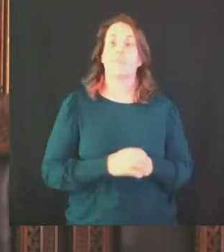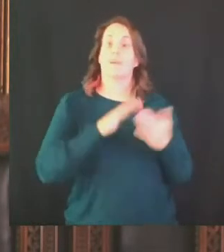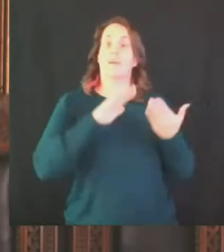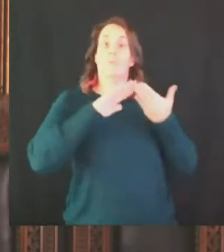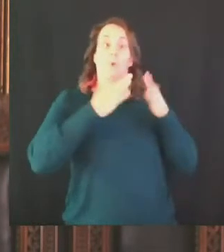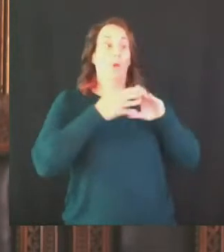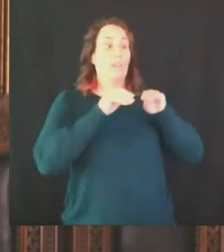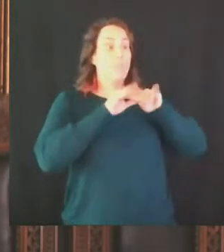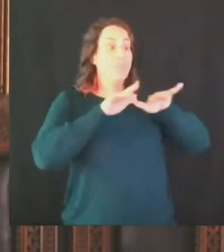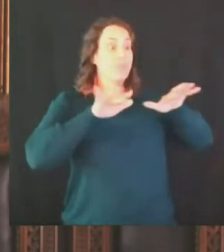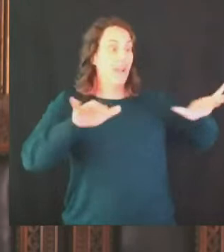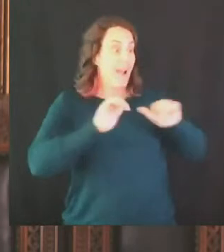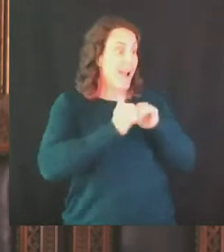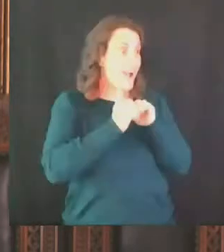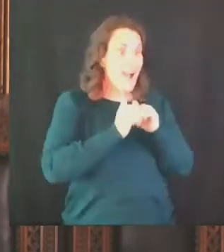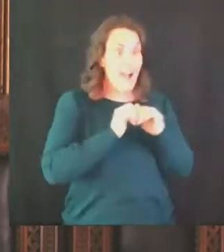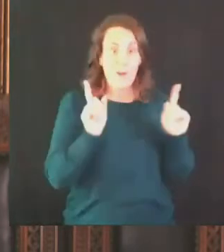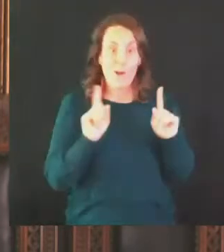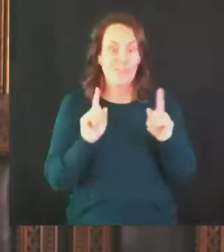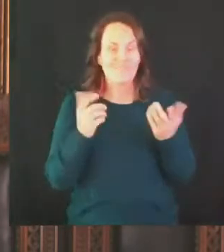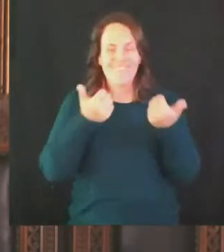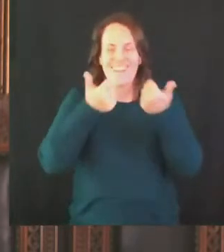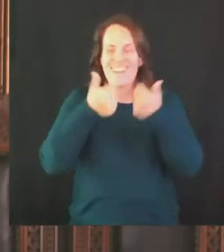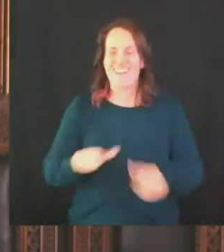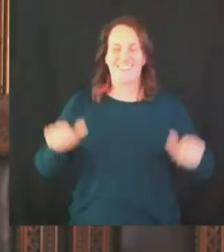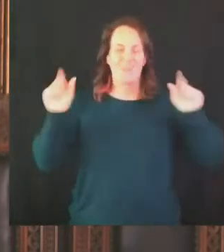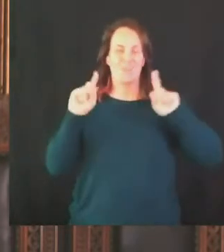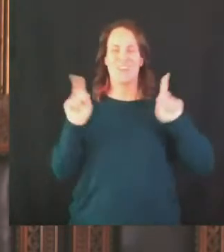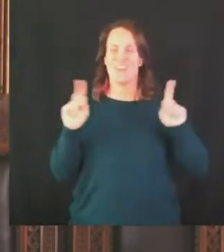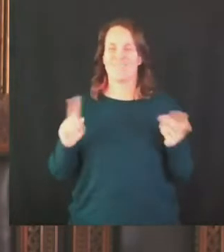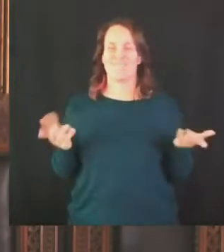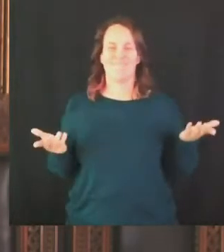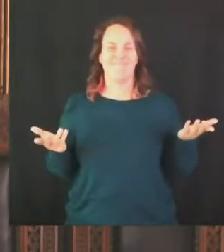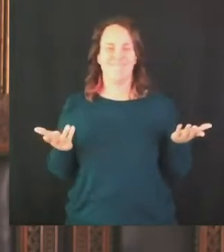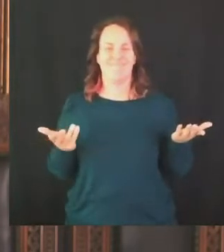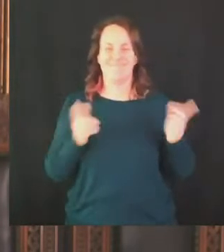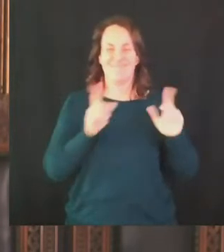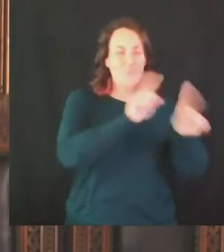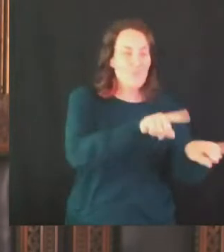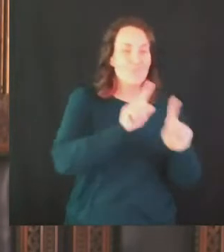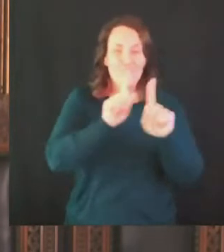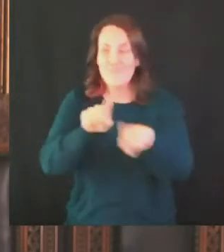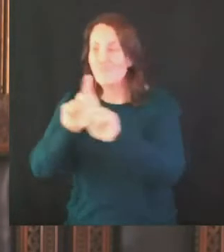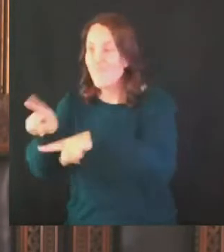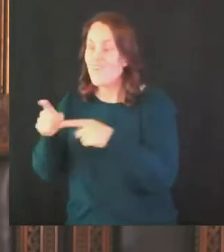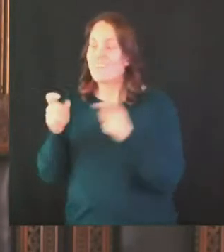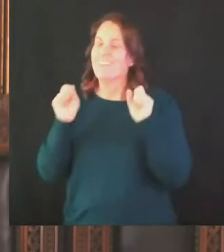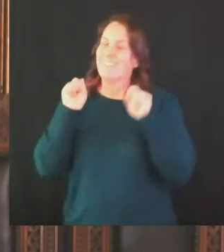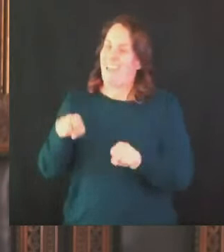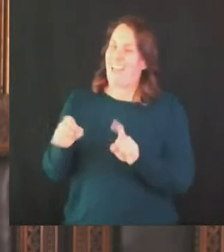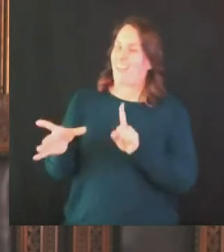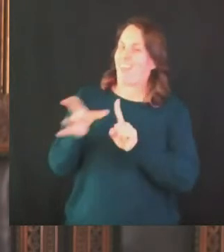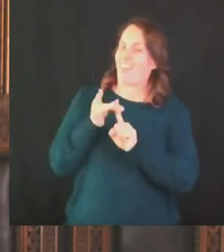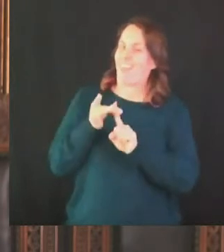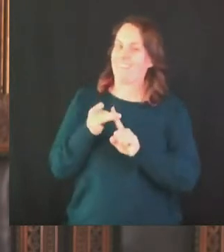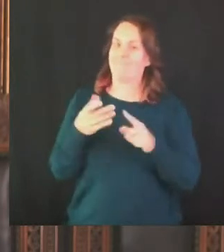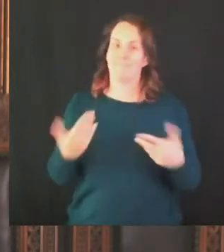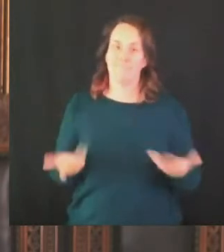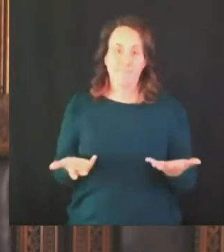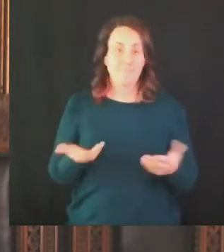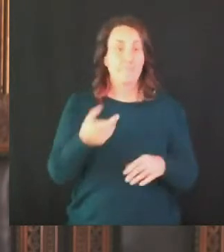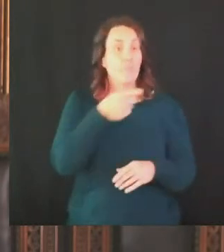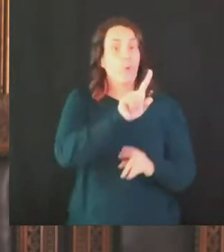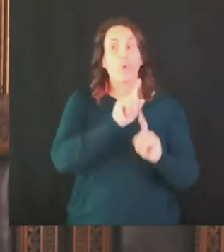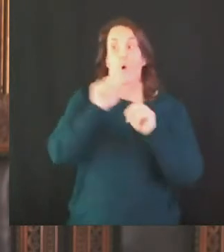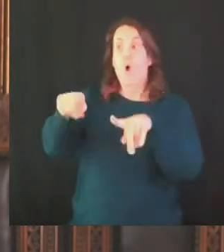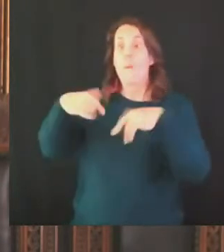lots of it happens in situations where people are inviting lots of people into their home, sometimes not knowing the health status